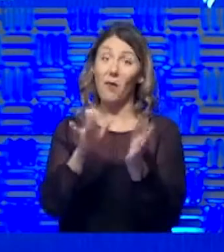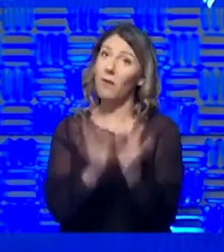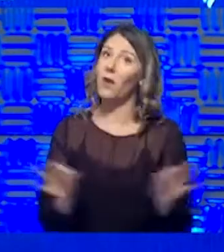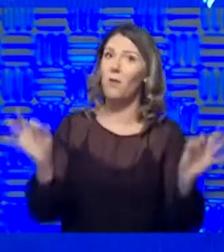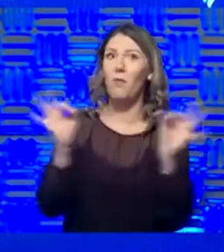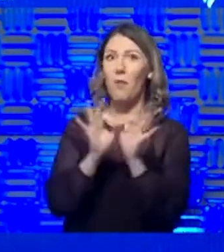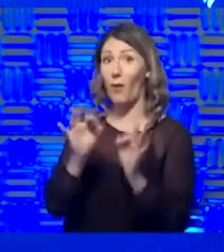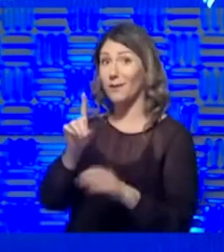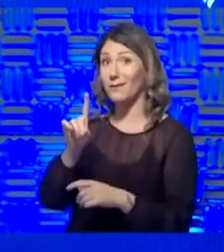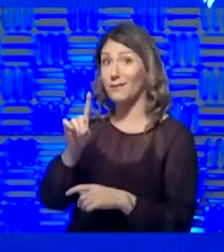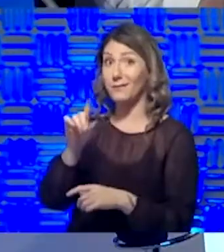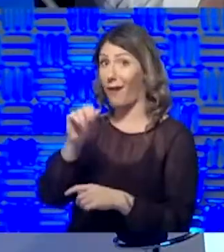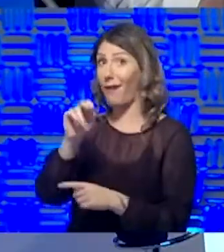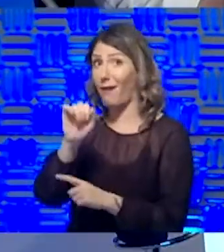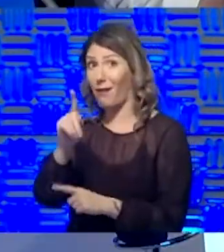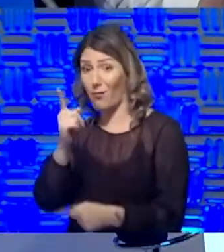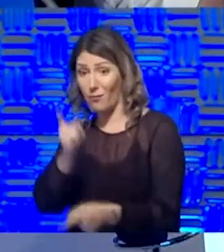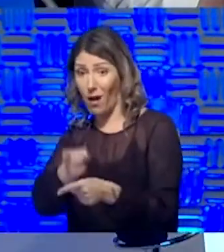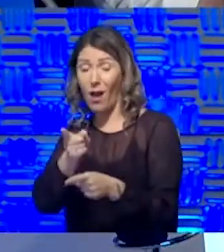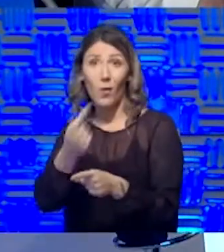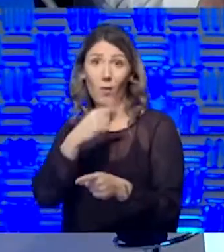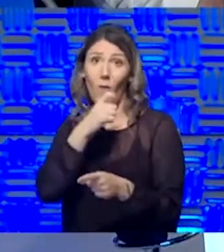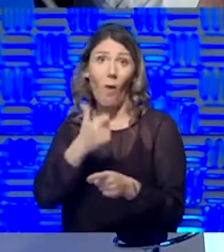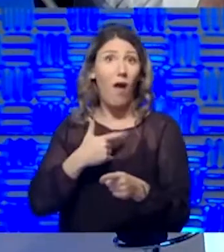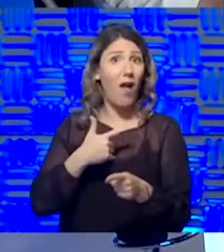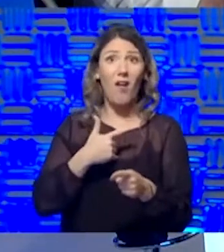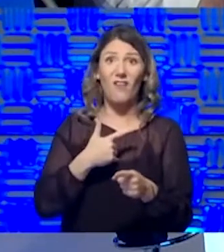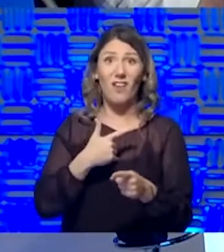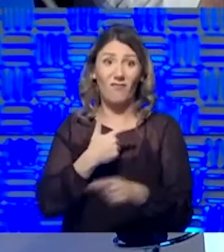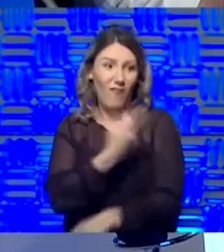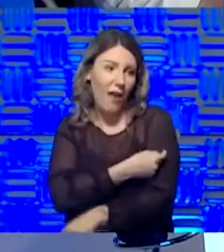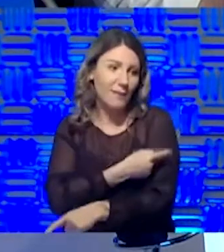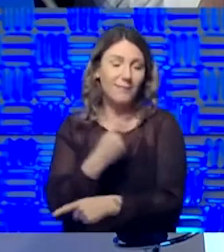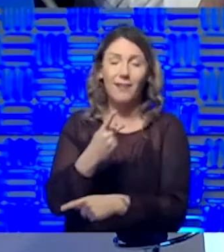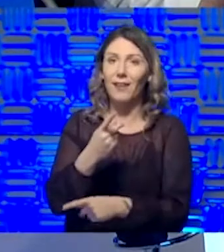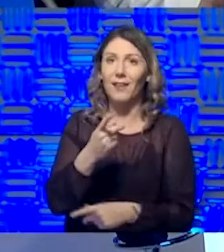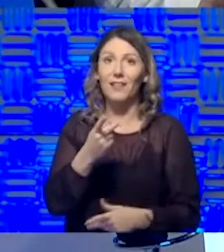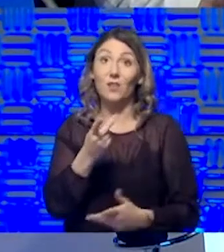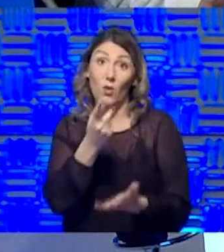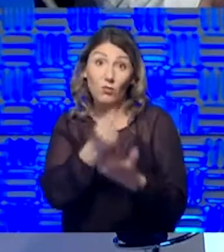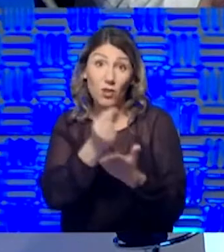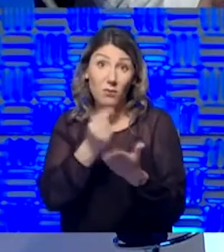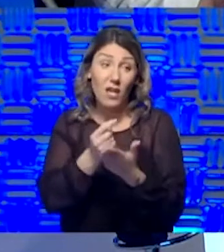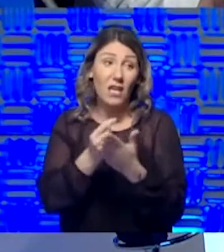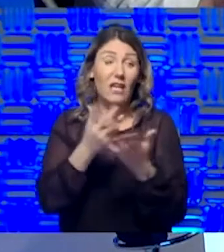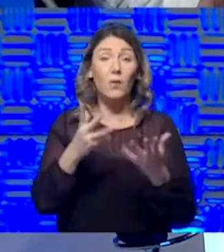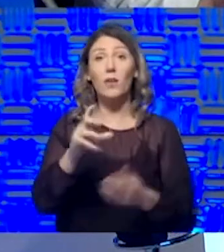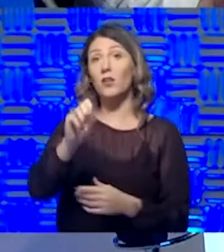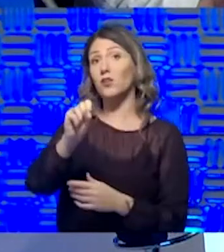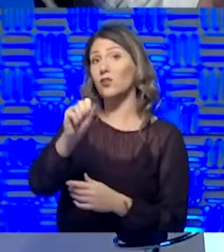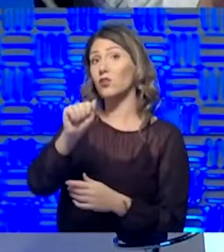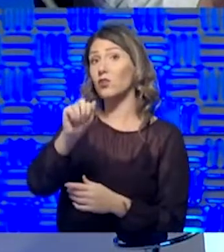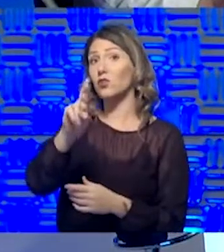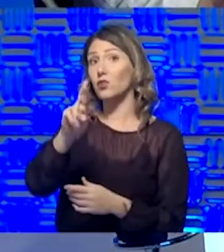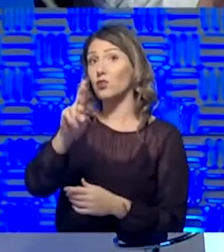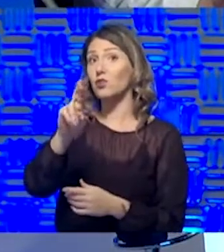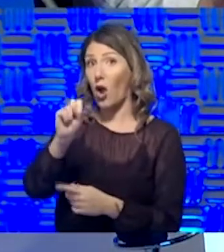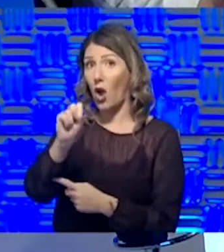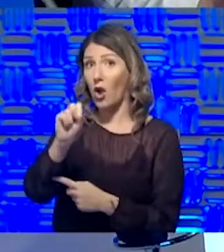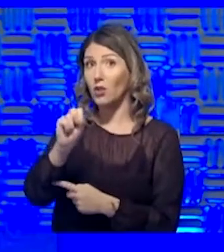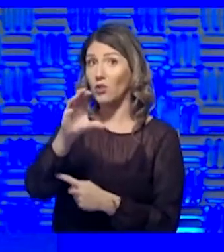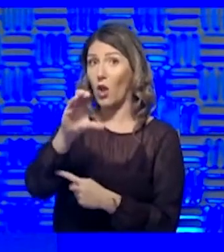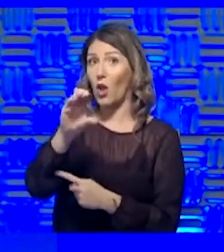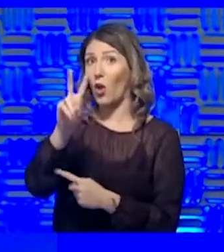have a vaccine yet. We don't have treatment. It just means that there's going to be a level of SARS-CoV-2 with us for a while. Yeah.